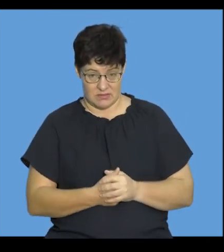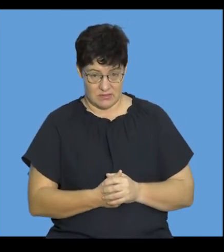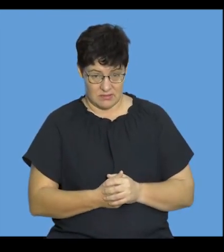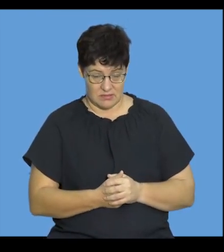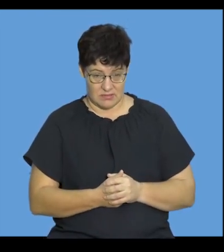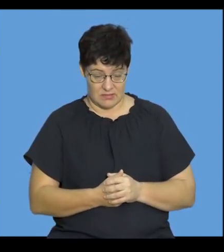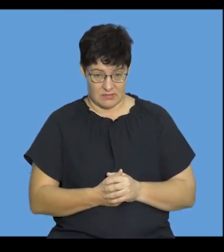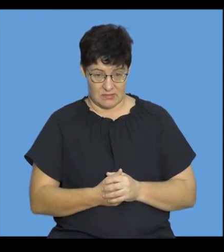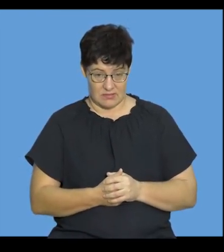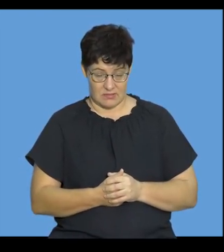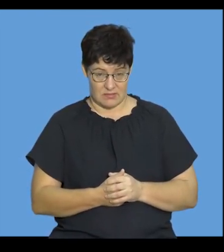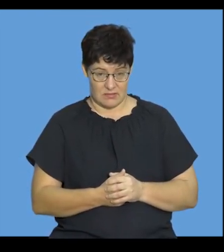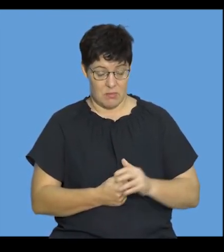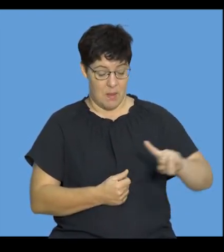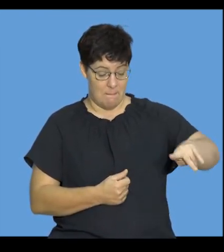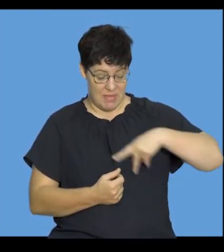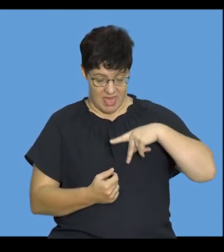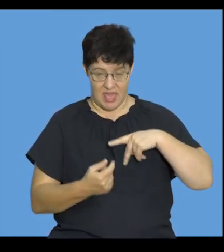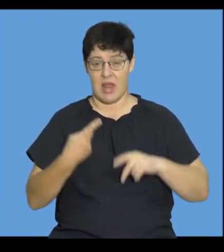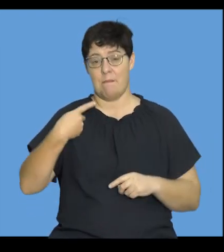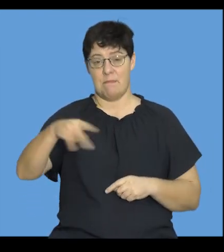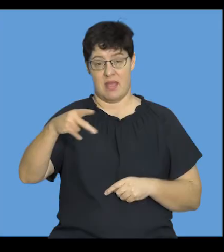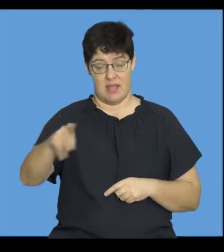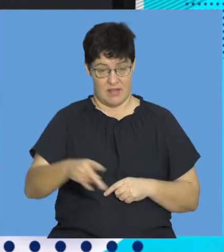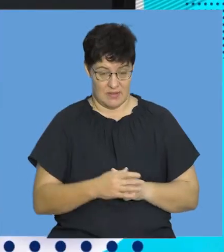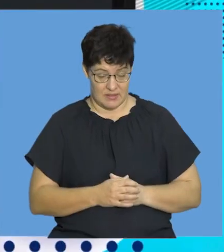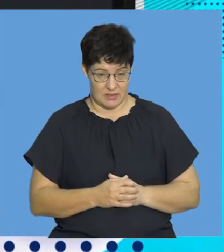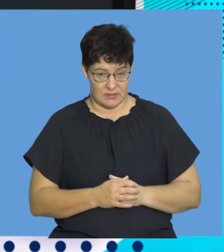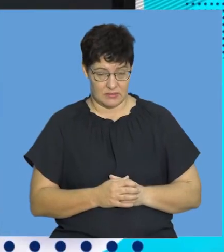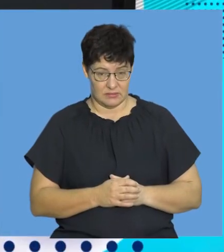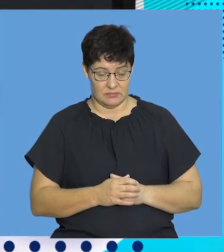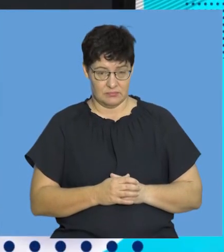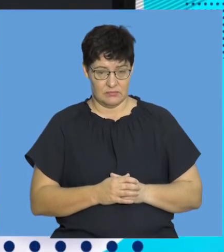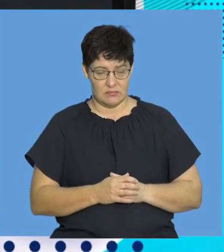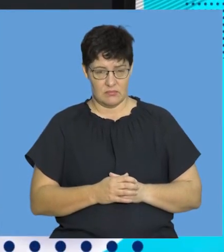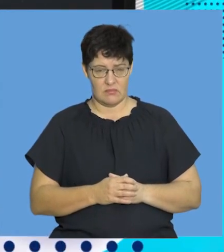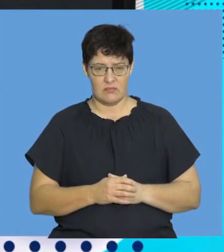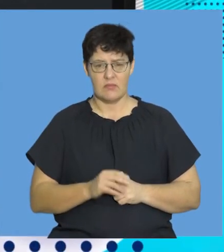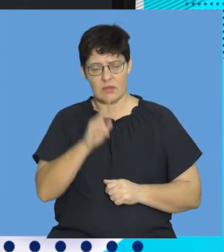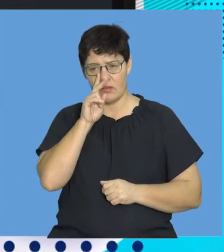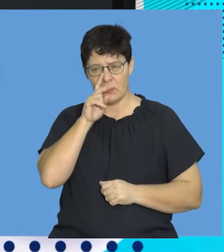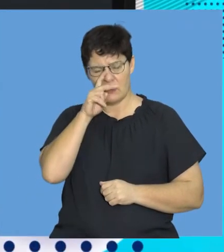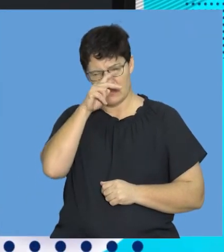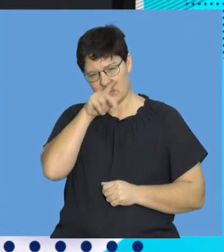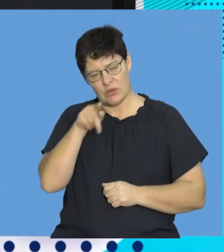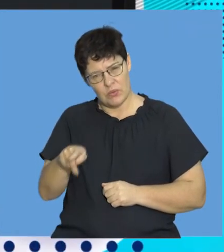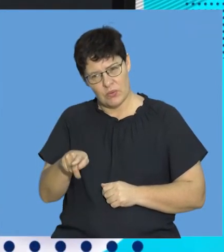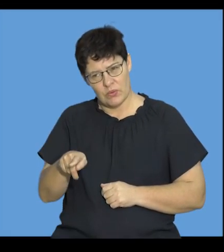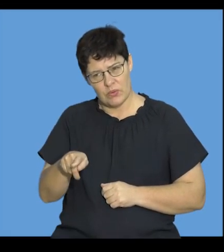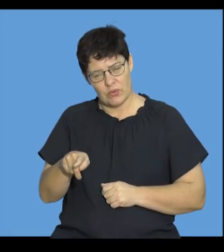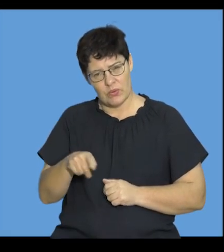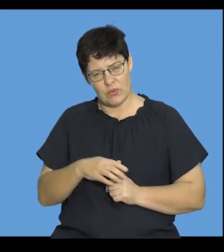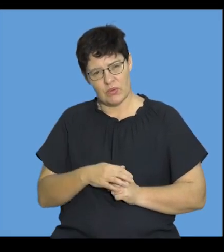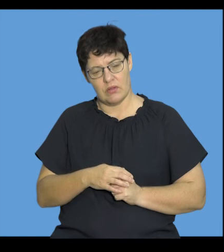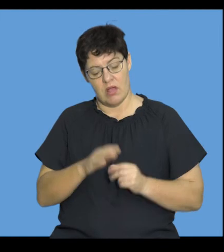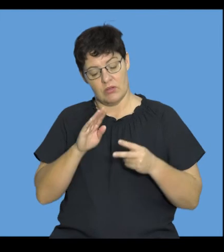be your payments. Got it? Now, when you're looking at your receipts, what do you focus on? You focus